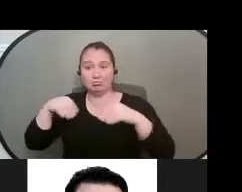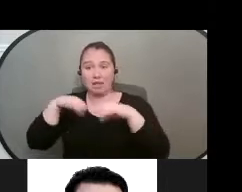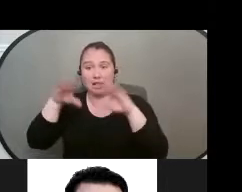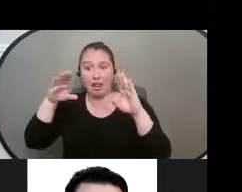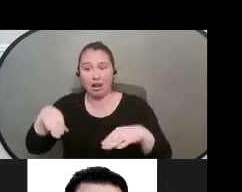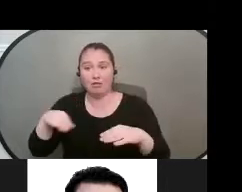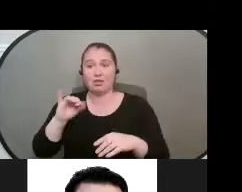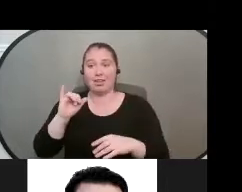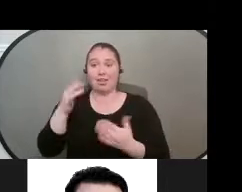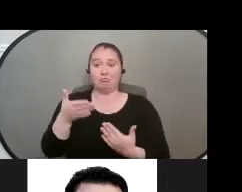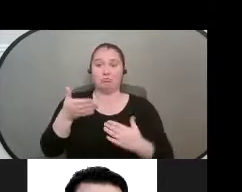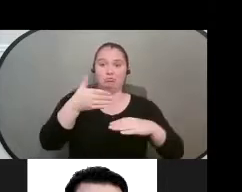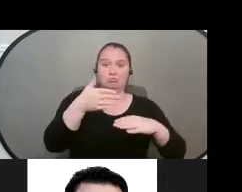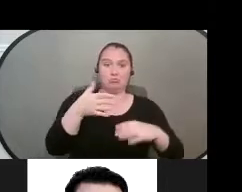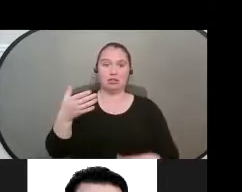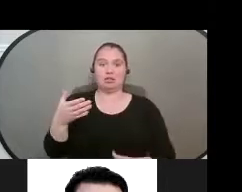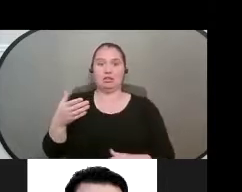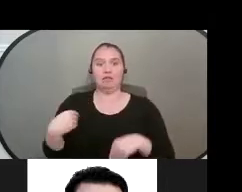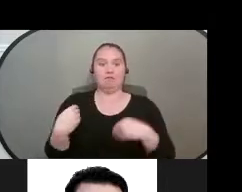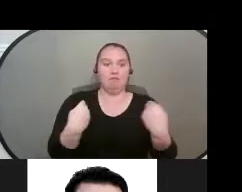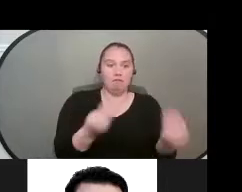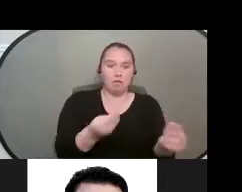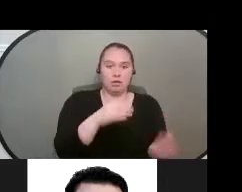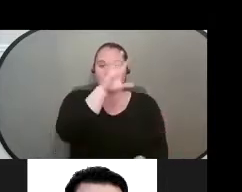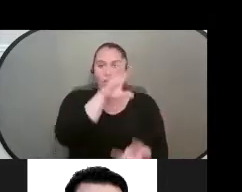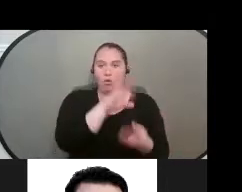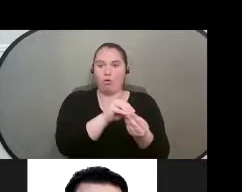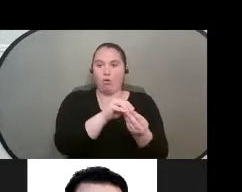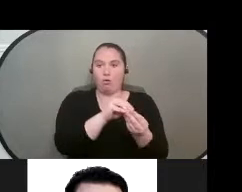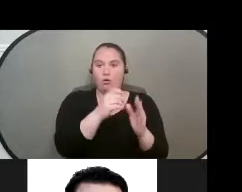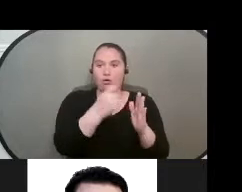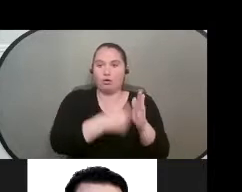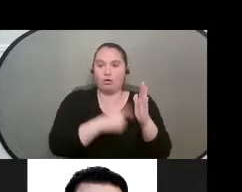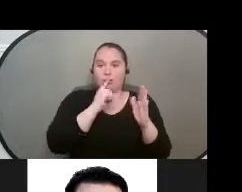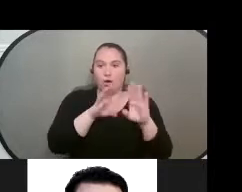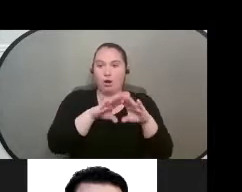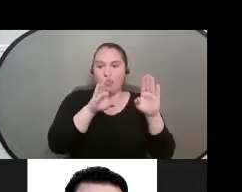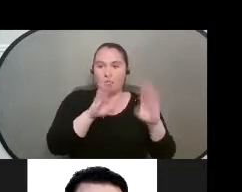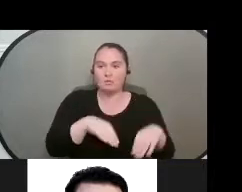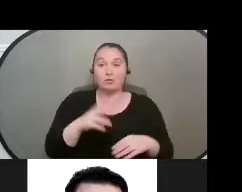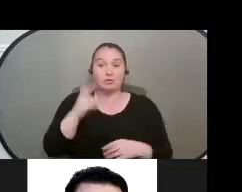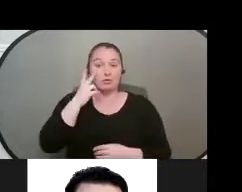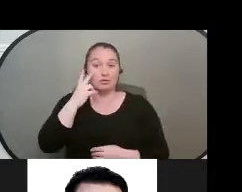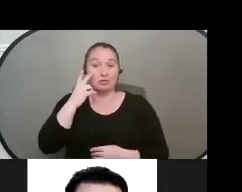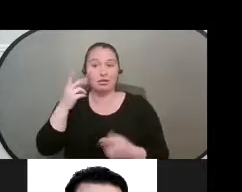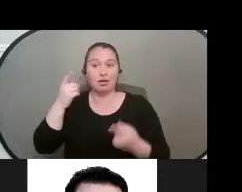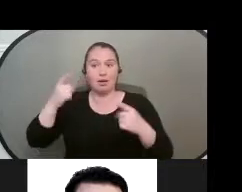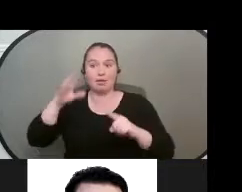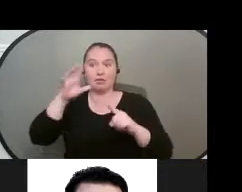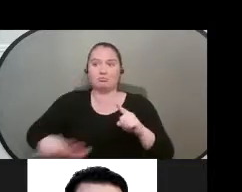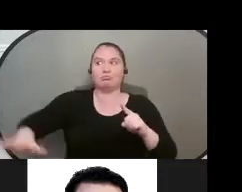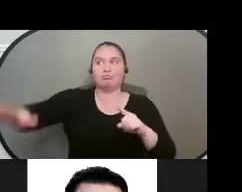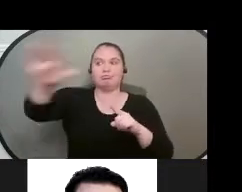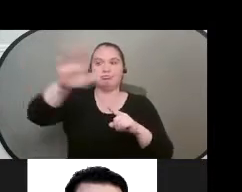the increase in the overall prices for housing. And we're seeing this also all across the state of Texas.